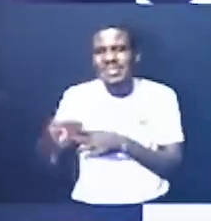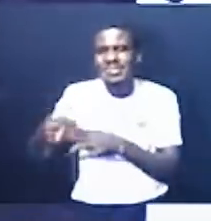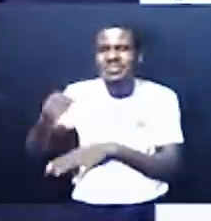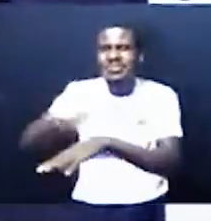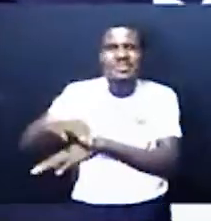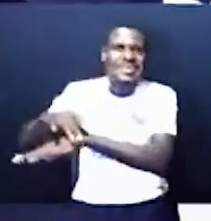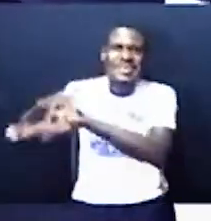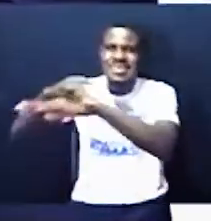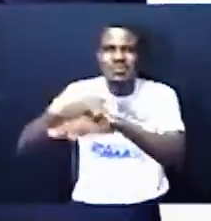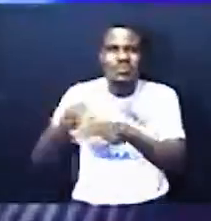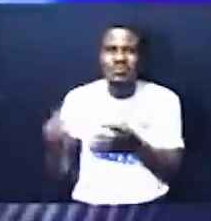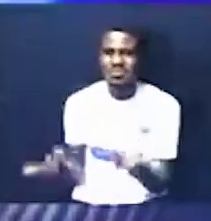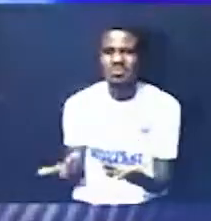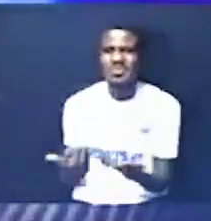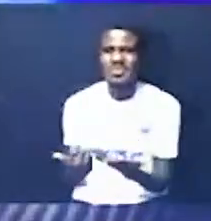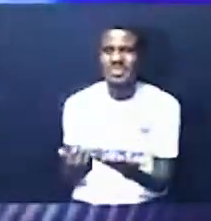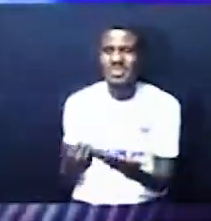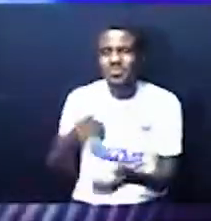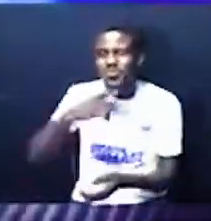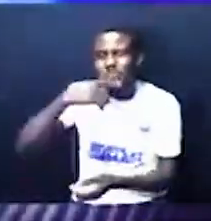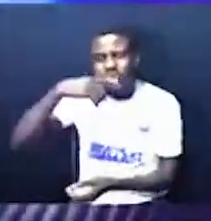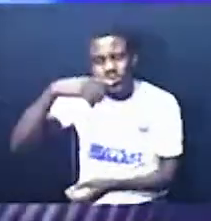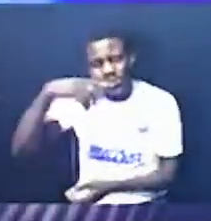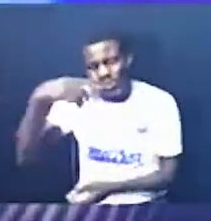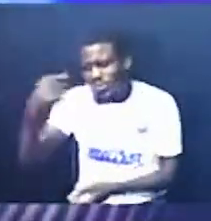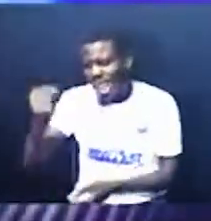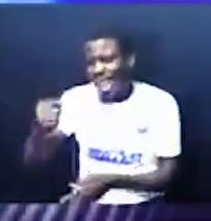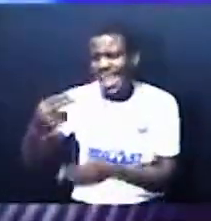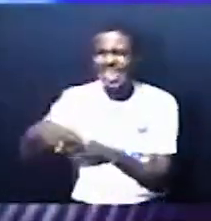earth. The sweetest name on